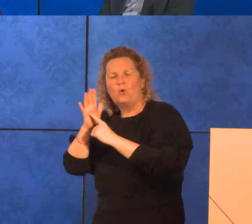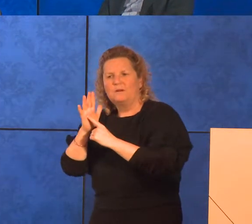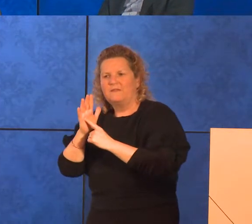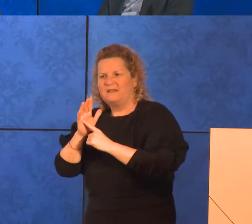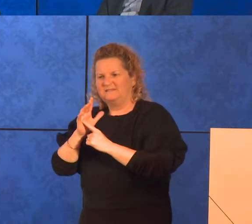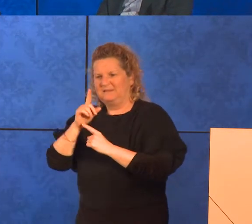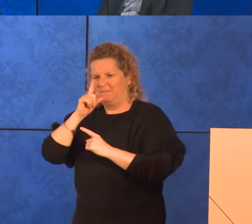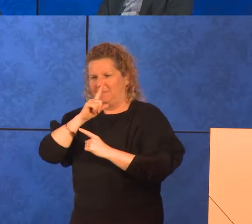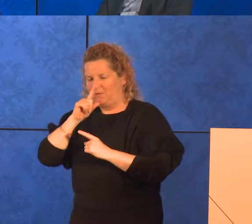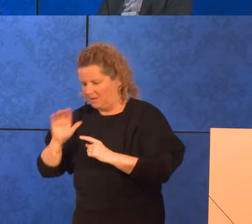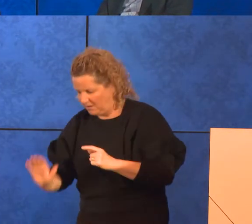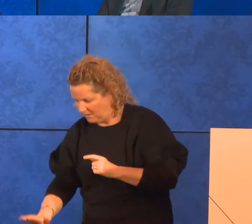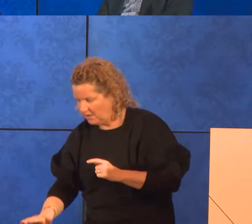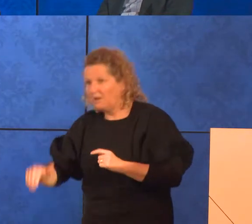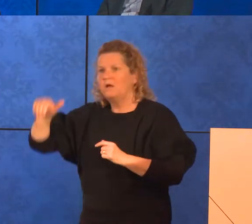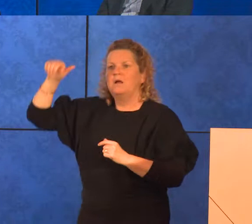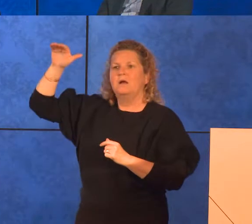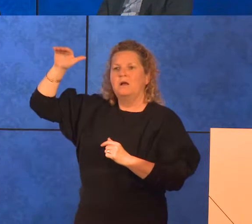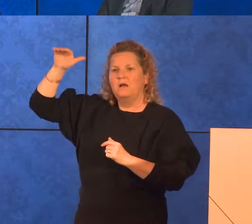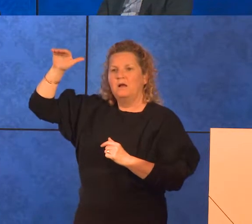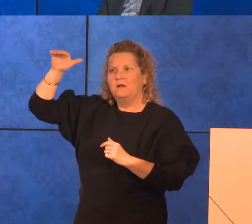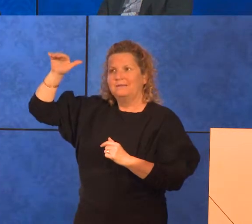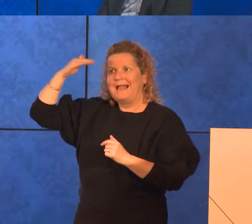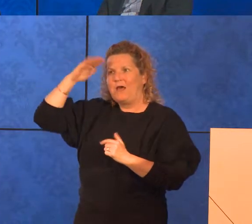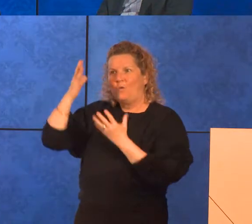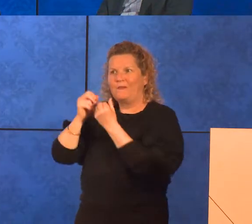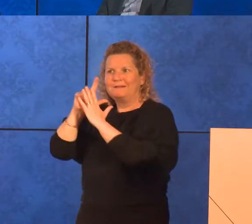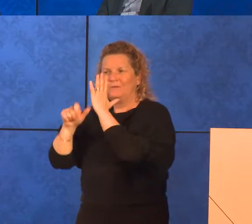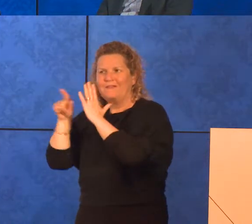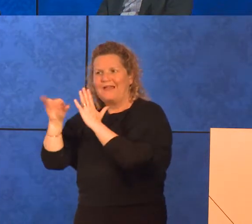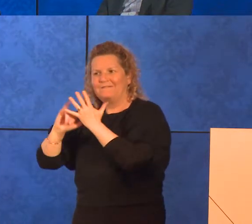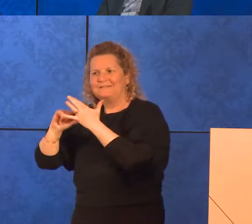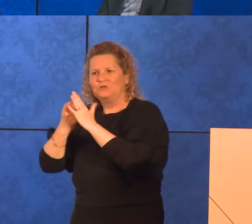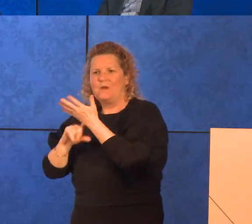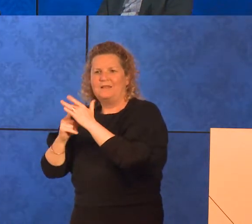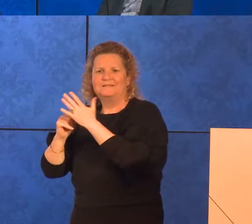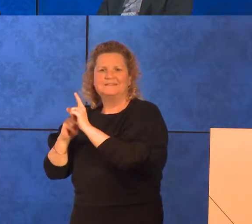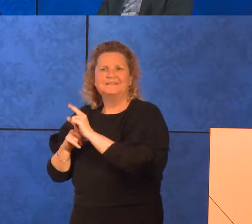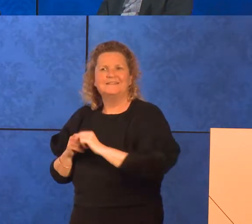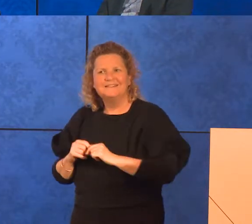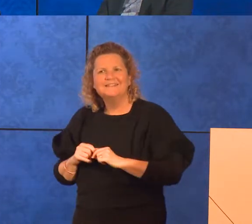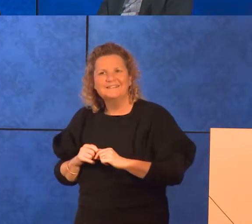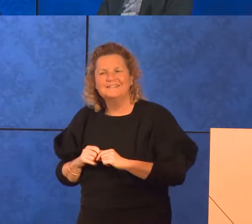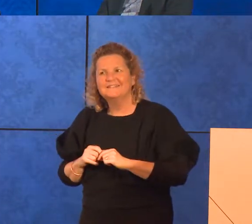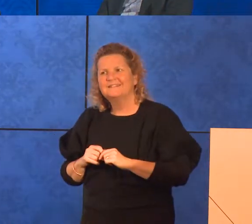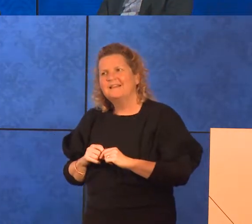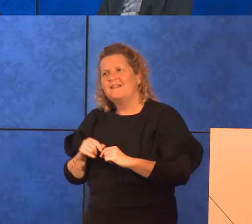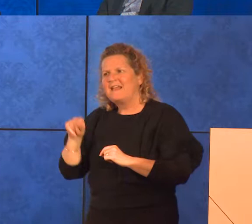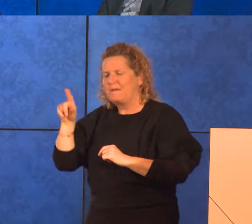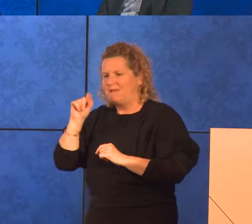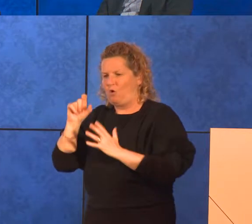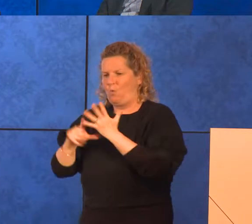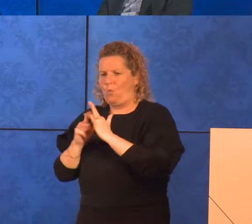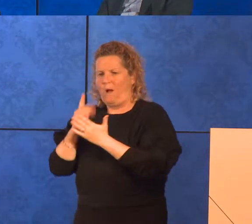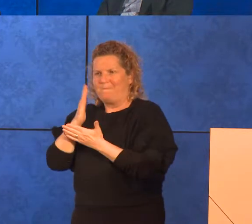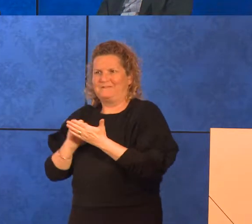people, that adults with disability, you know, they have sexuality, that can be a core part of people's